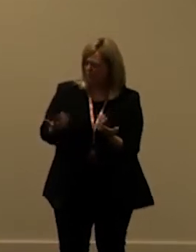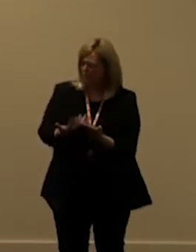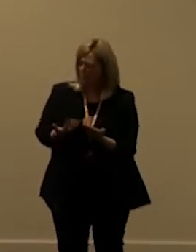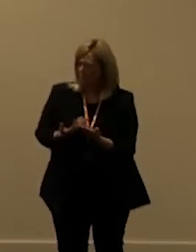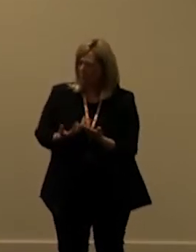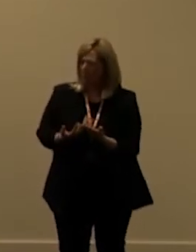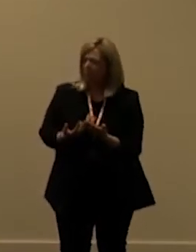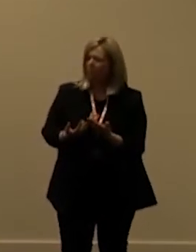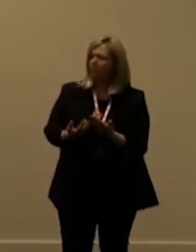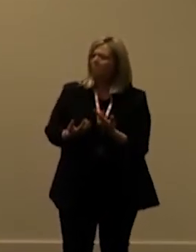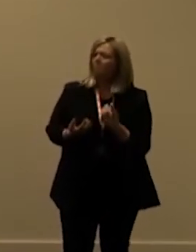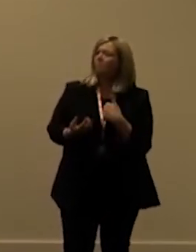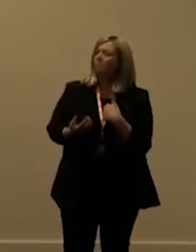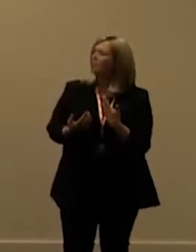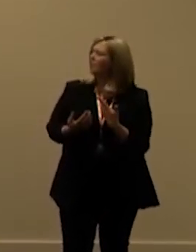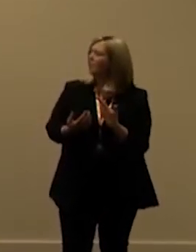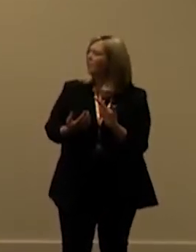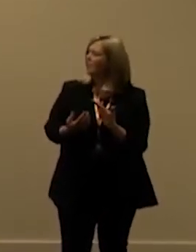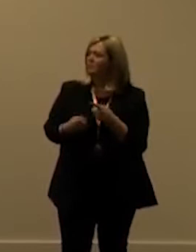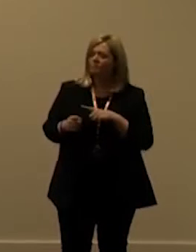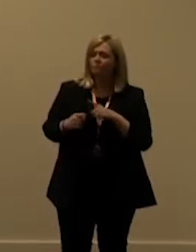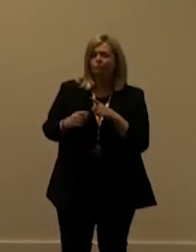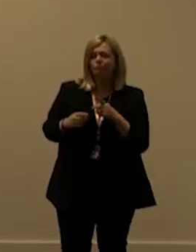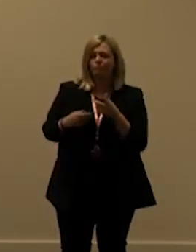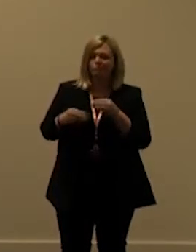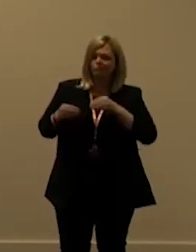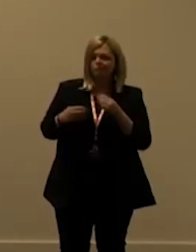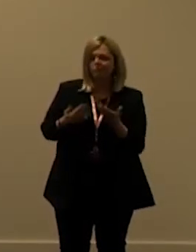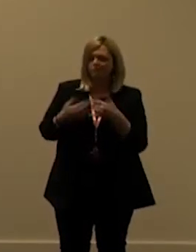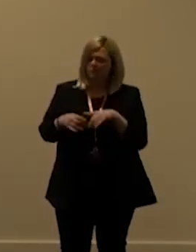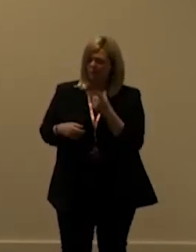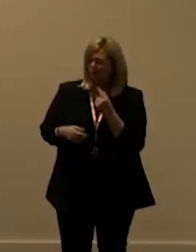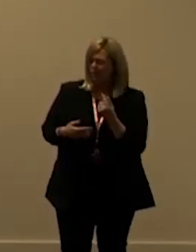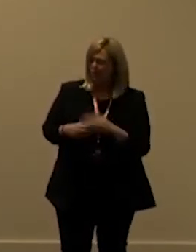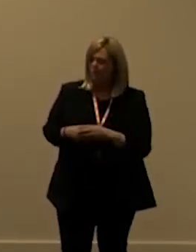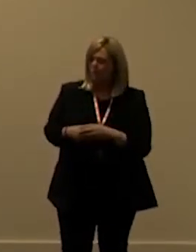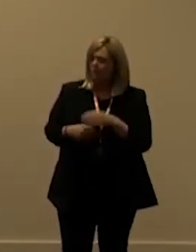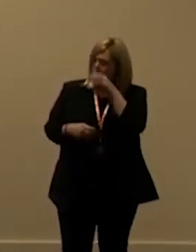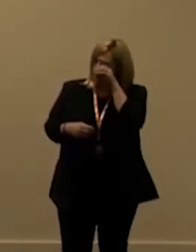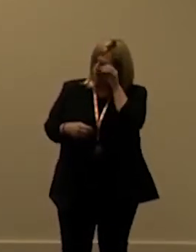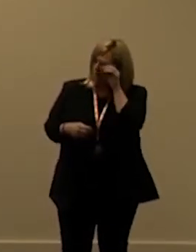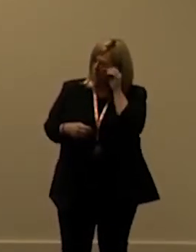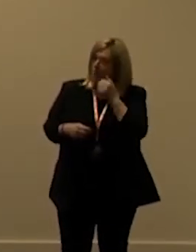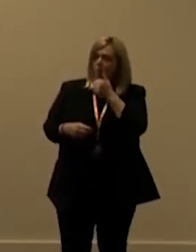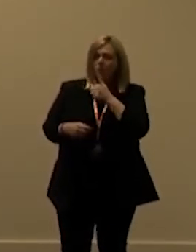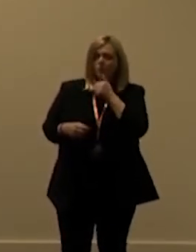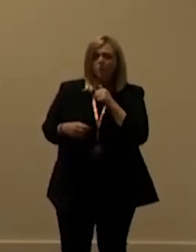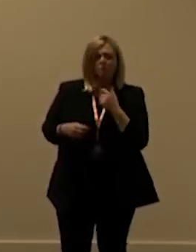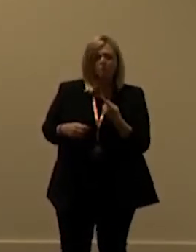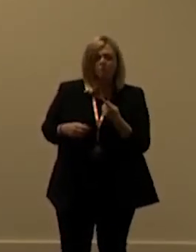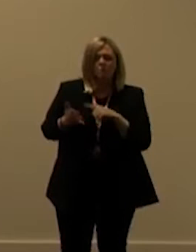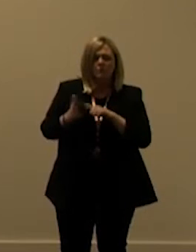do outside of kind of Microsoft 365, I typically play with infrastructure as code. And, I use it for provisioning VMs using